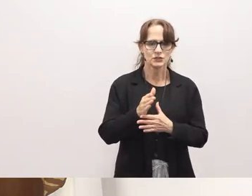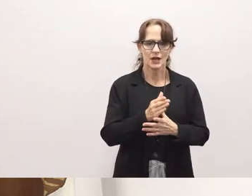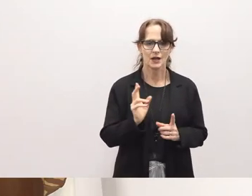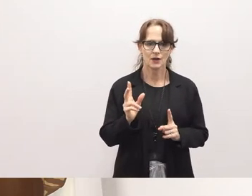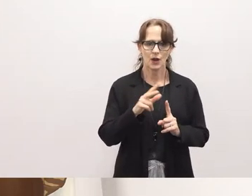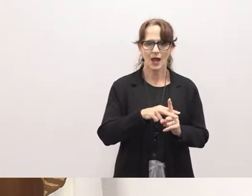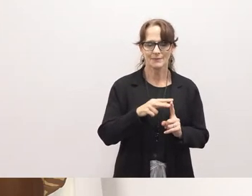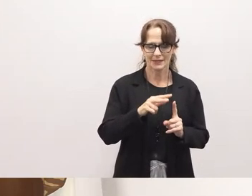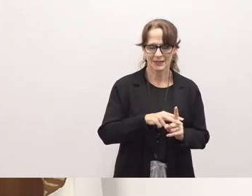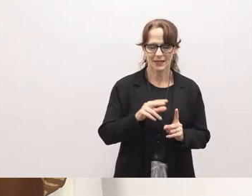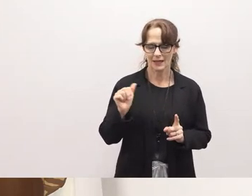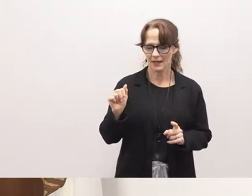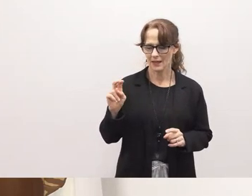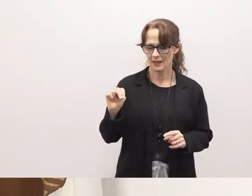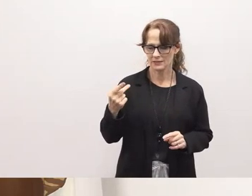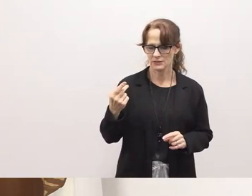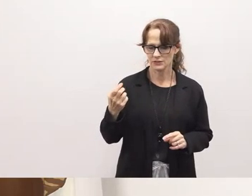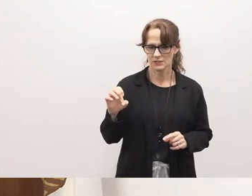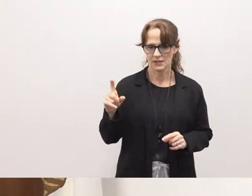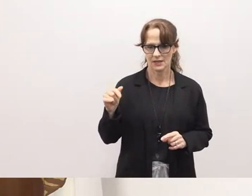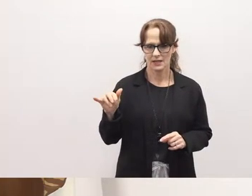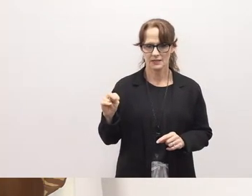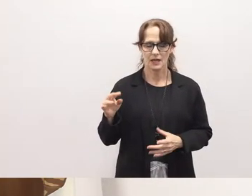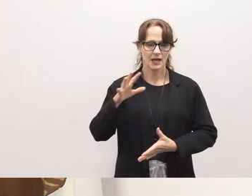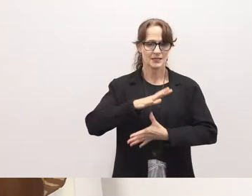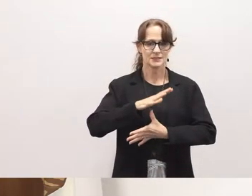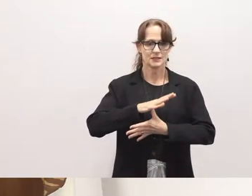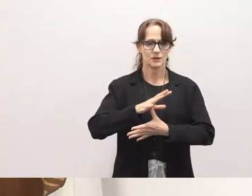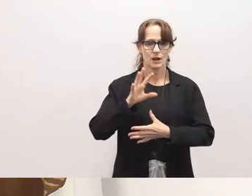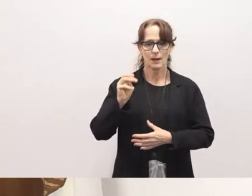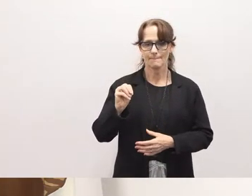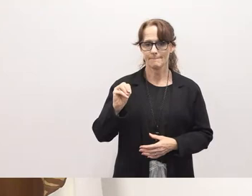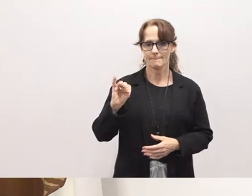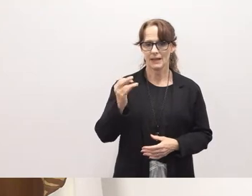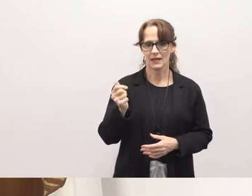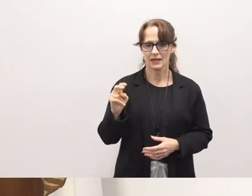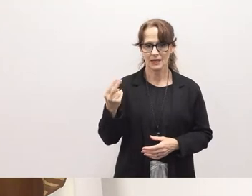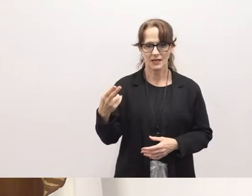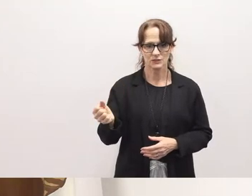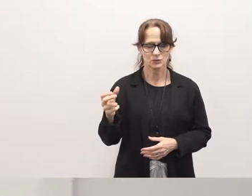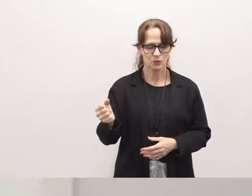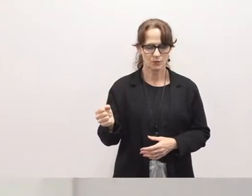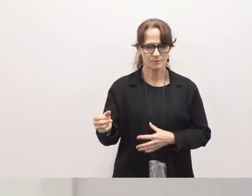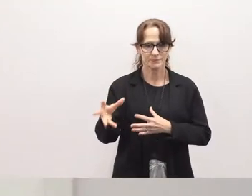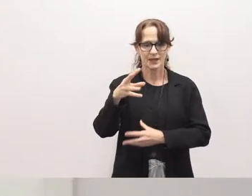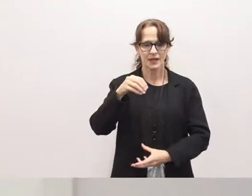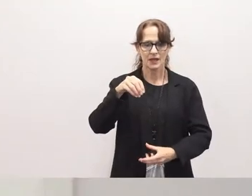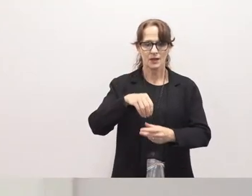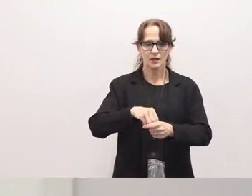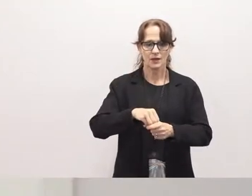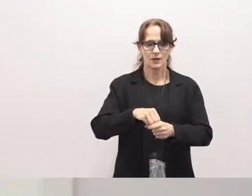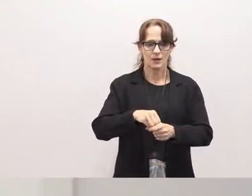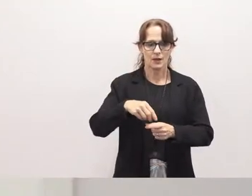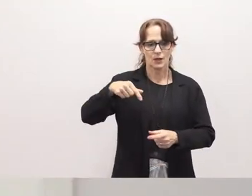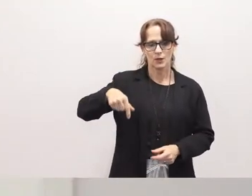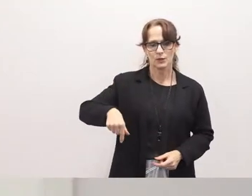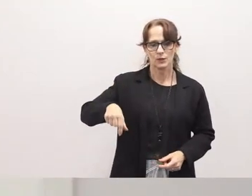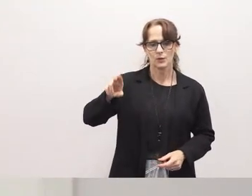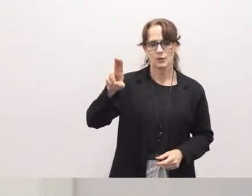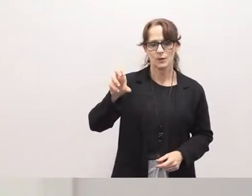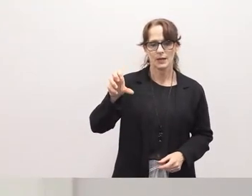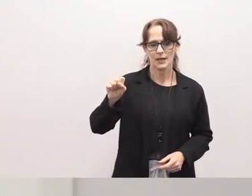application. So Angelina is a senior at Millikan High School, has been involved as a Quest